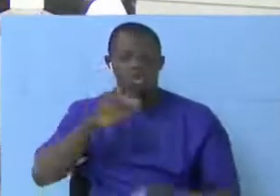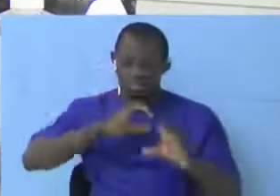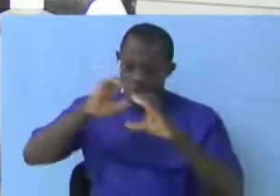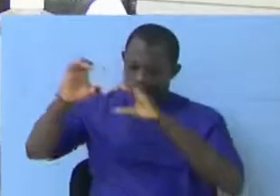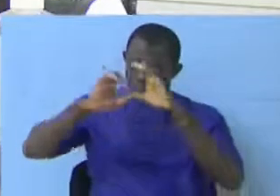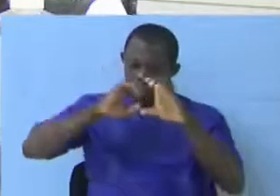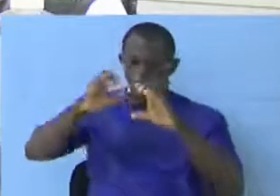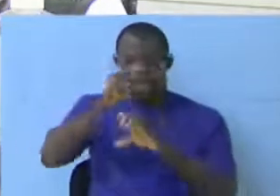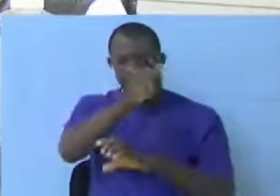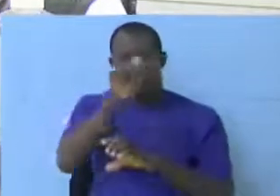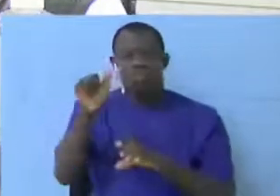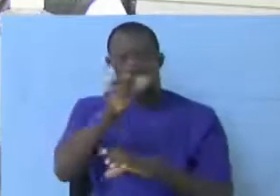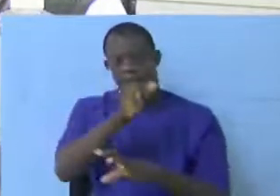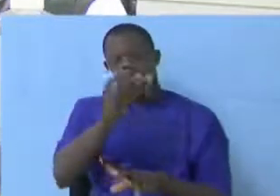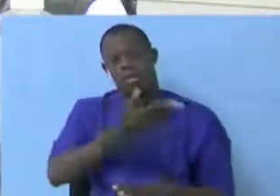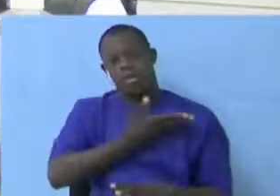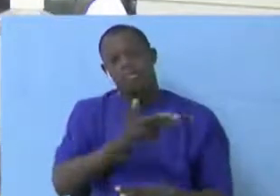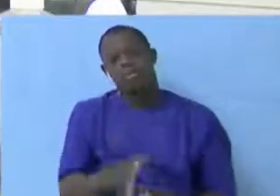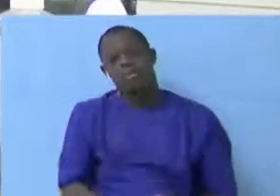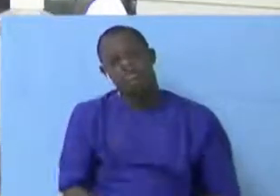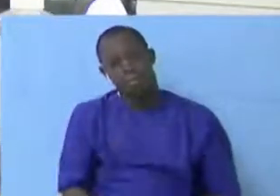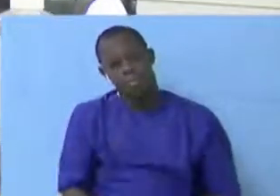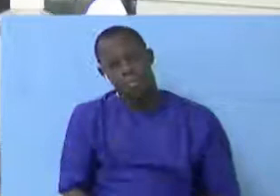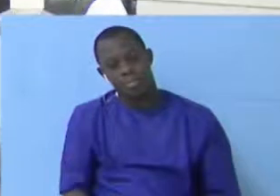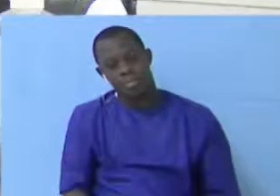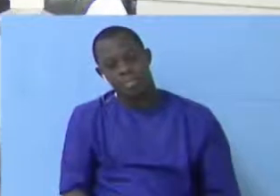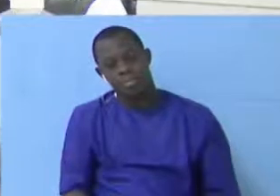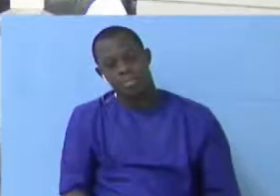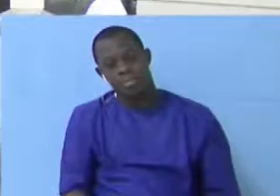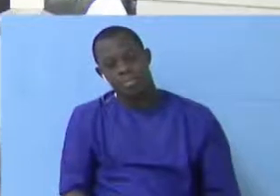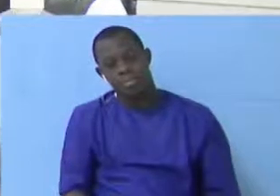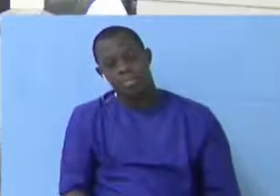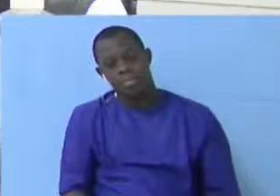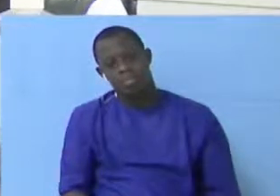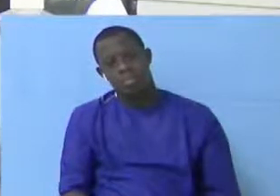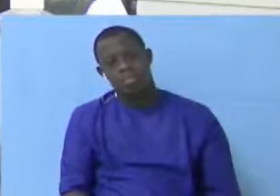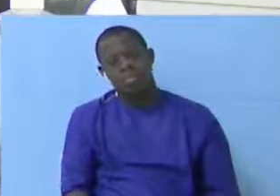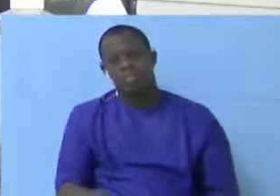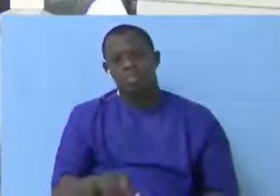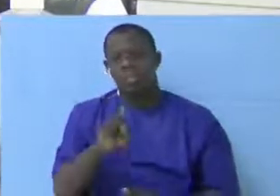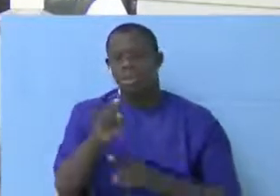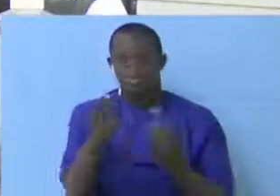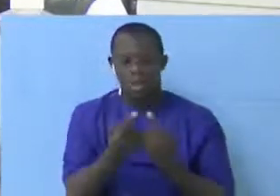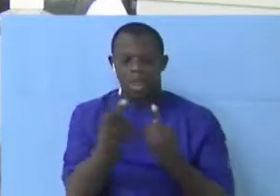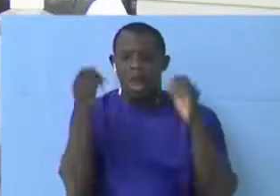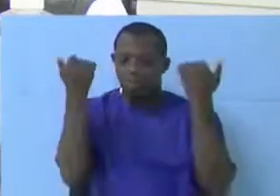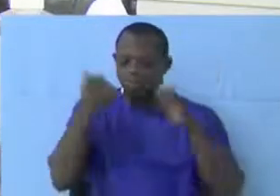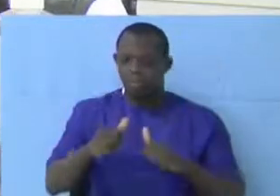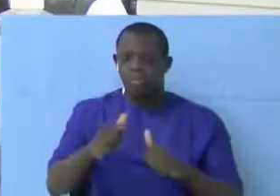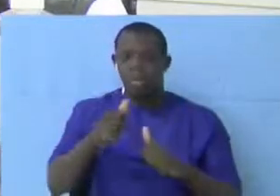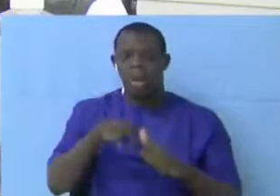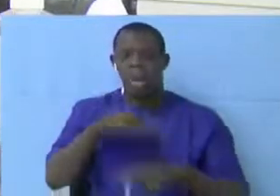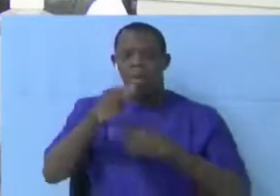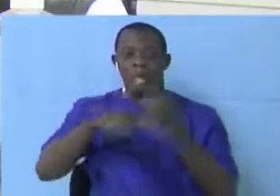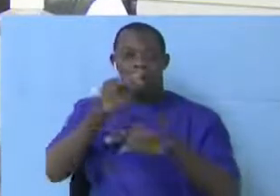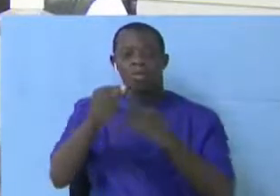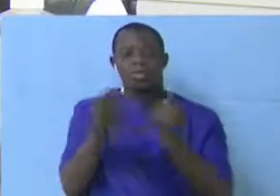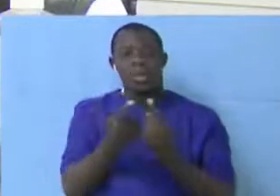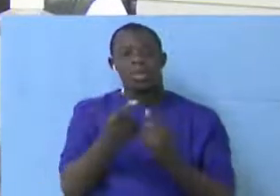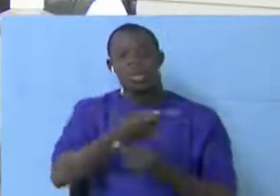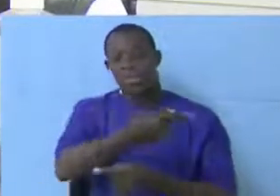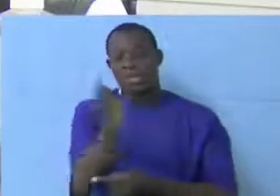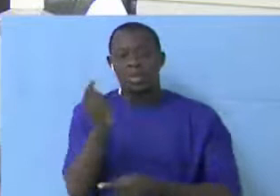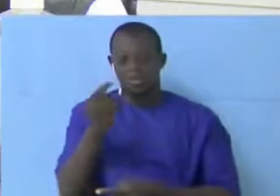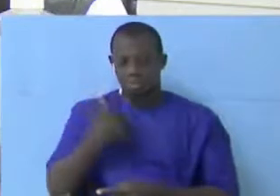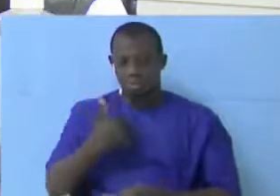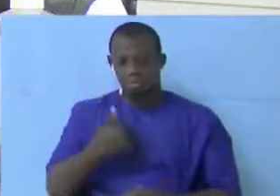And it happens that in this case, akata dum fa nyin kuoto these